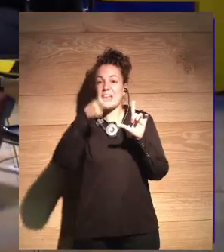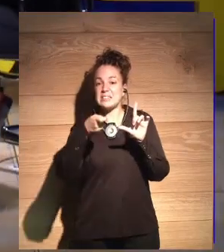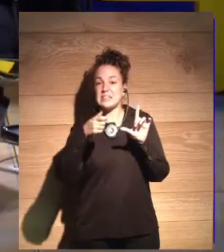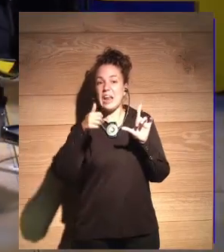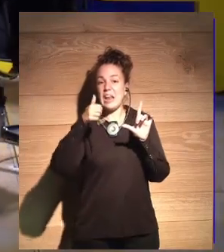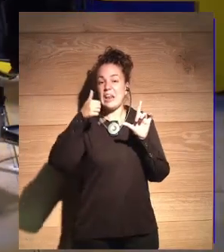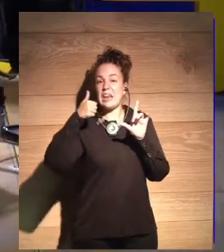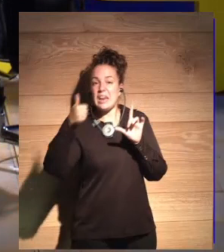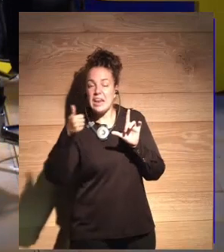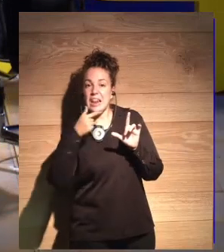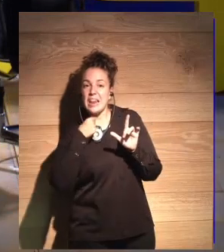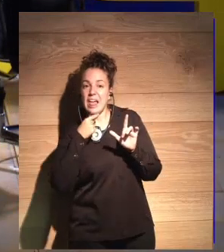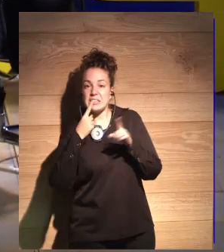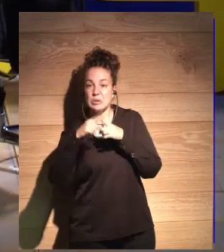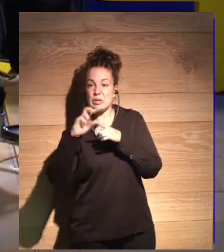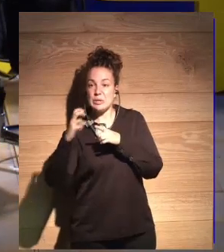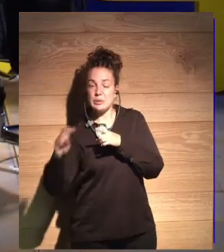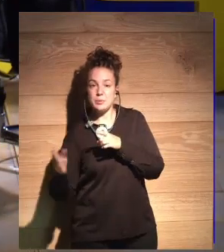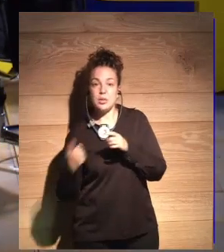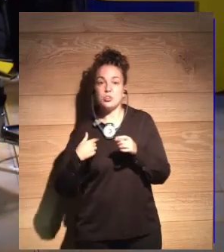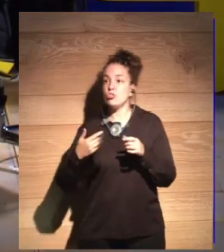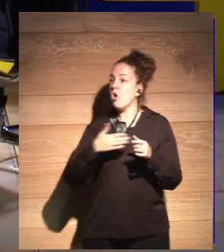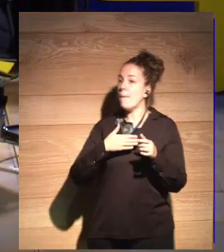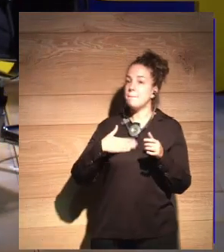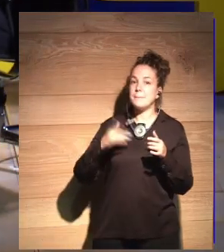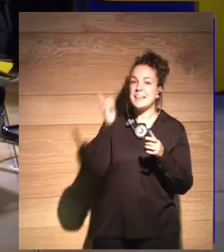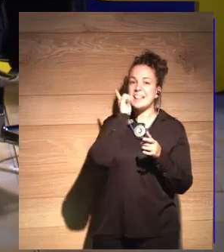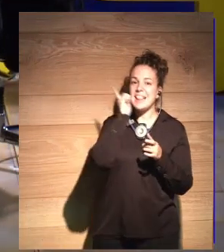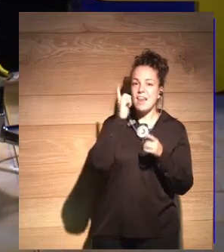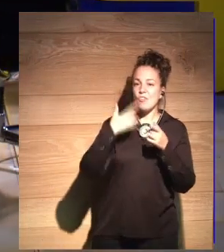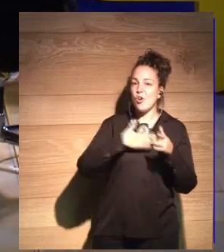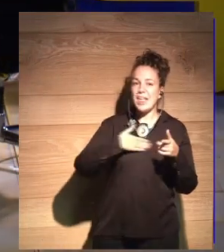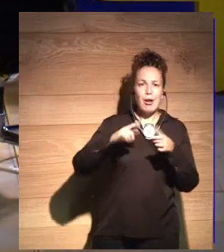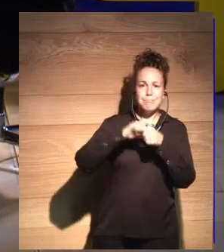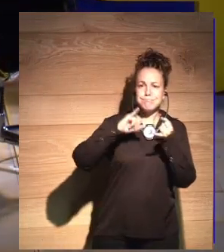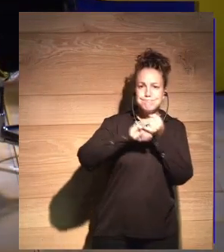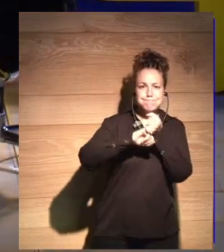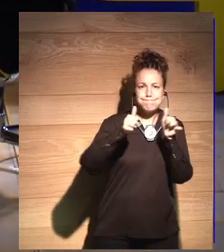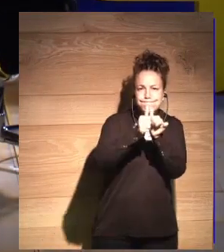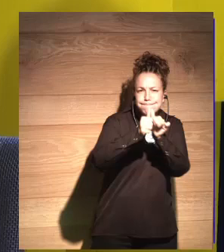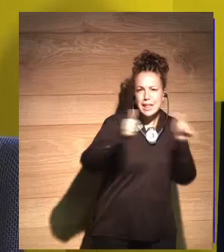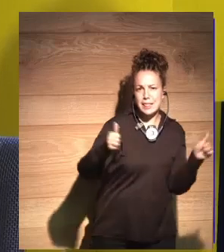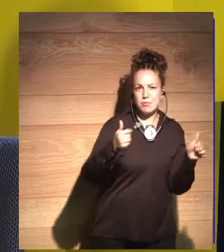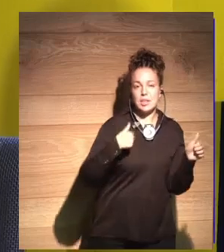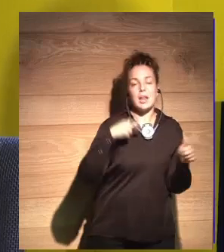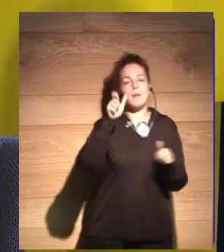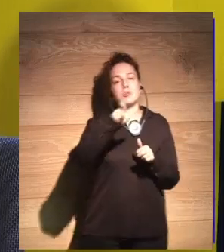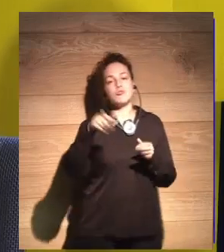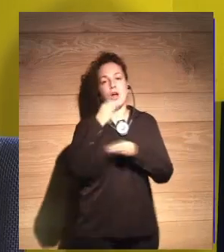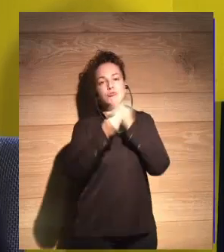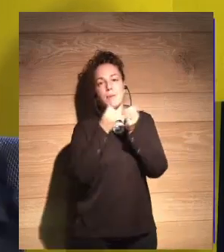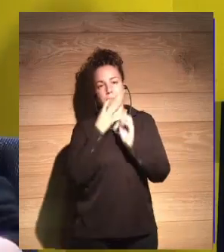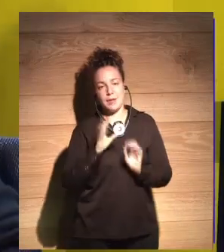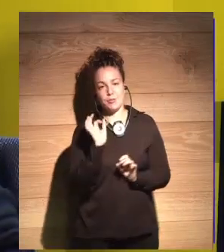I think some people use it well, Yeah, well, it's a tool. That's the point. It's the people who use it as a tool. And